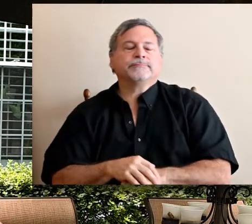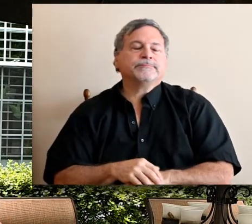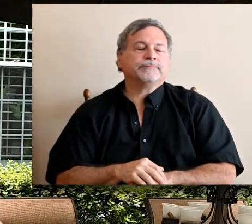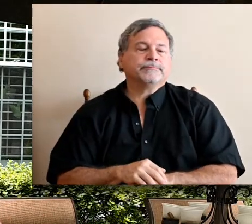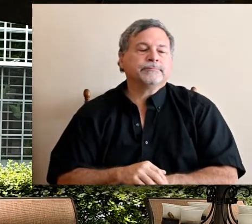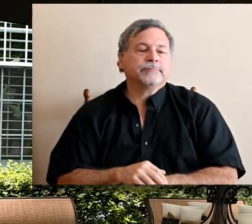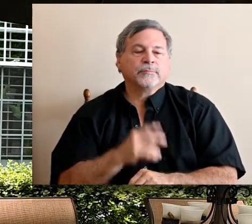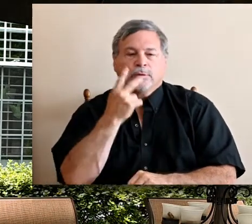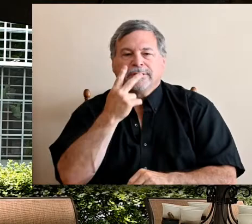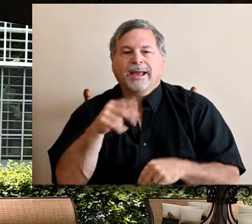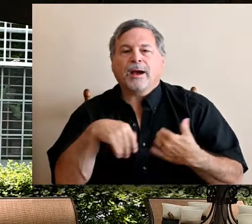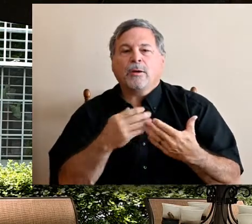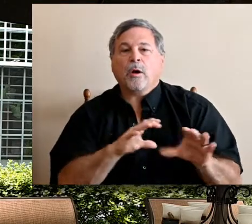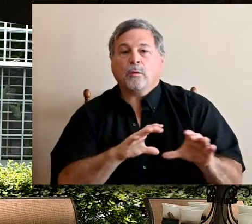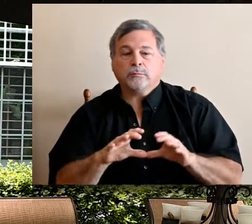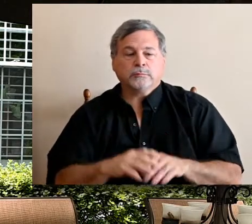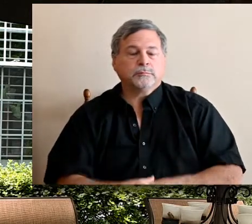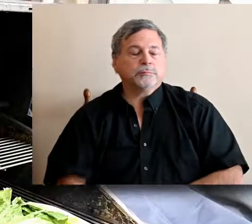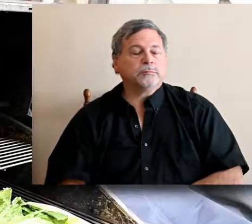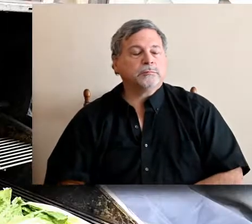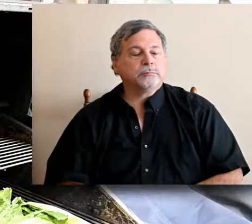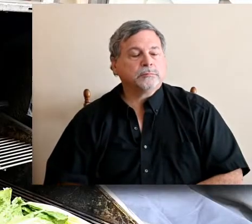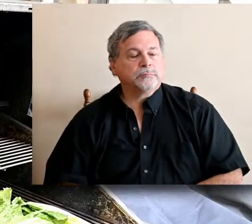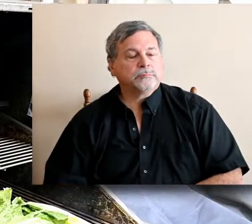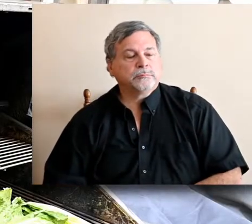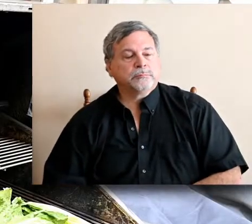top. So we'll see how this goes.